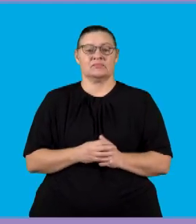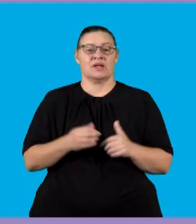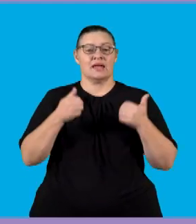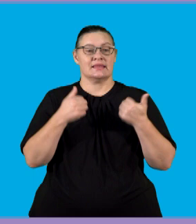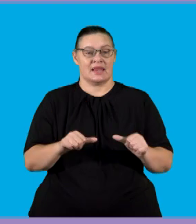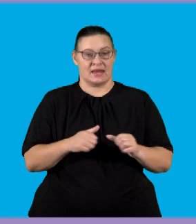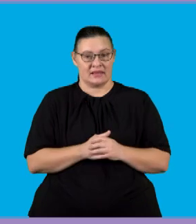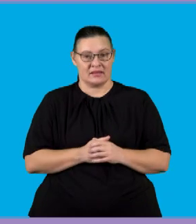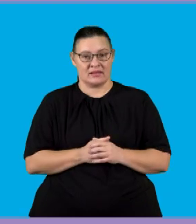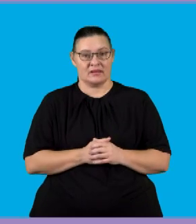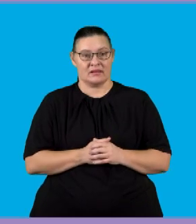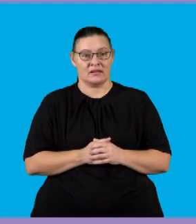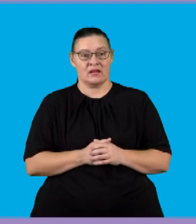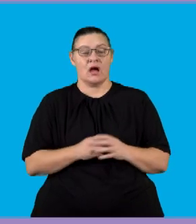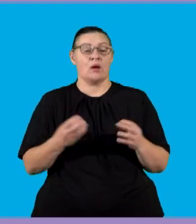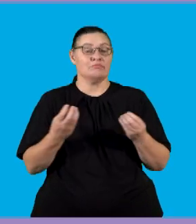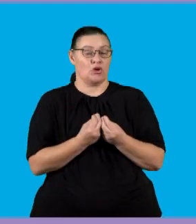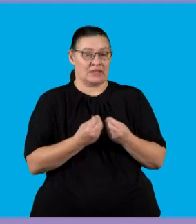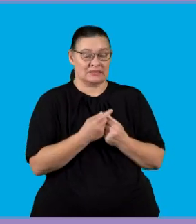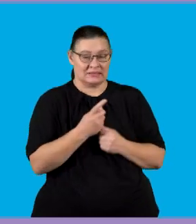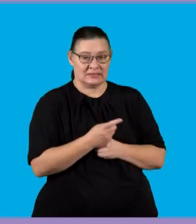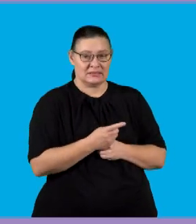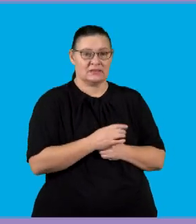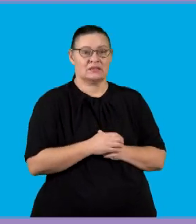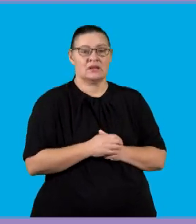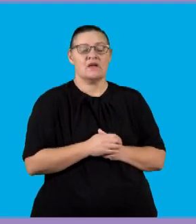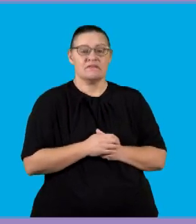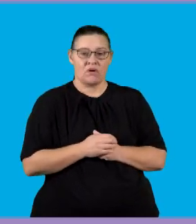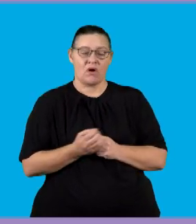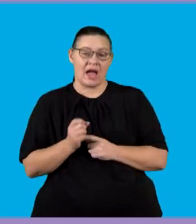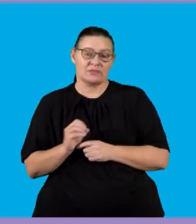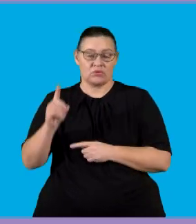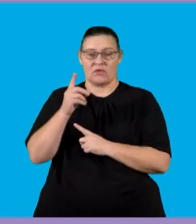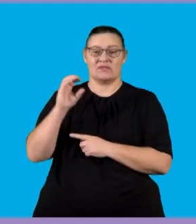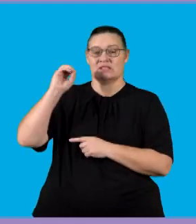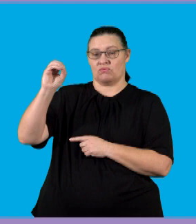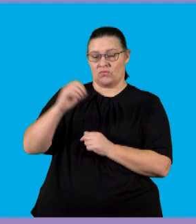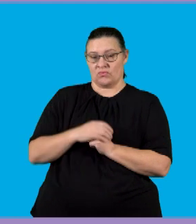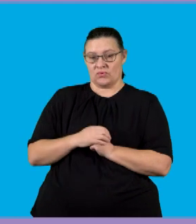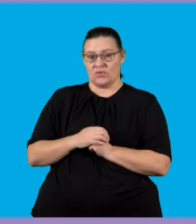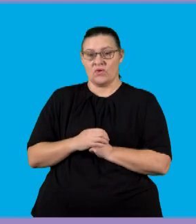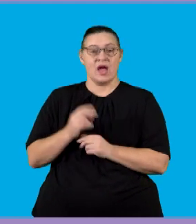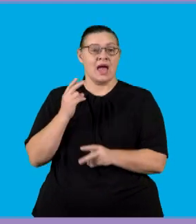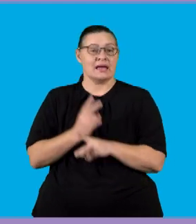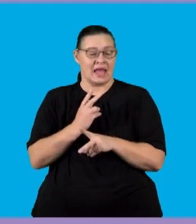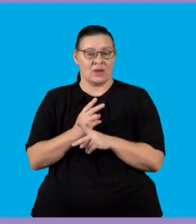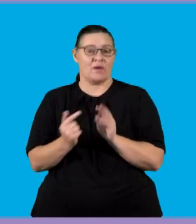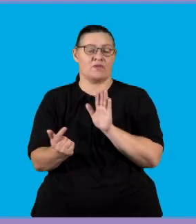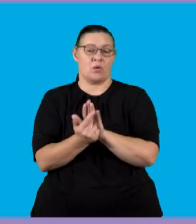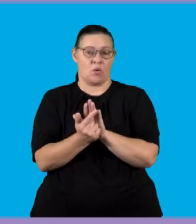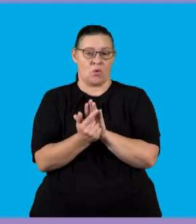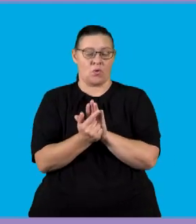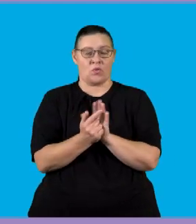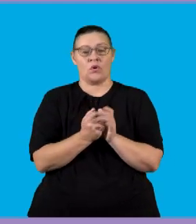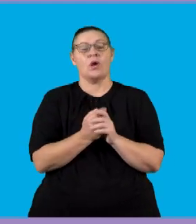Then we are given a product that is raised to an exponent of 0. Again, we have that law